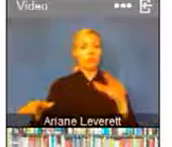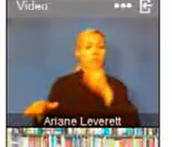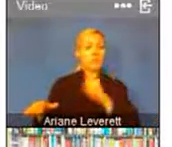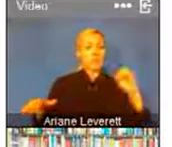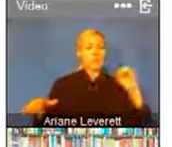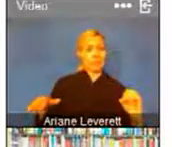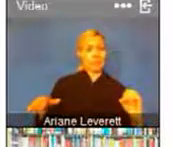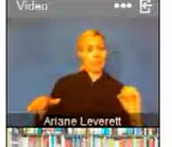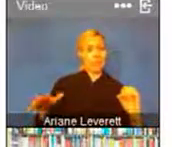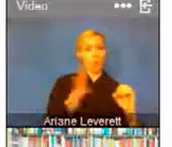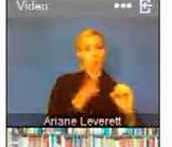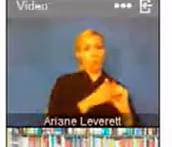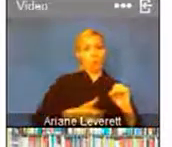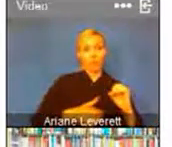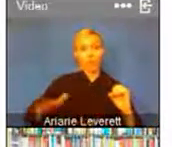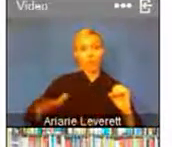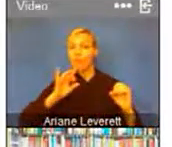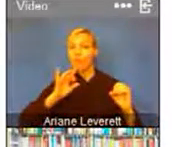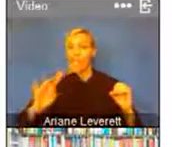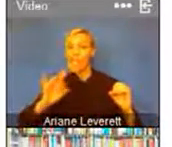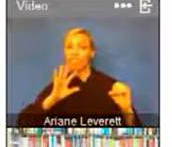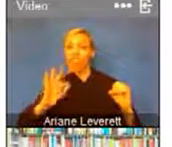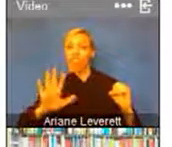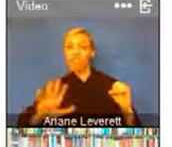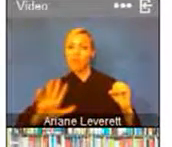Infants, preschoolers and children of lower